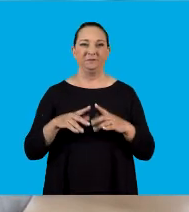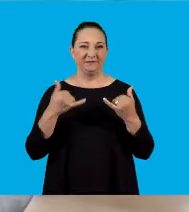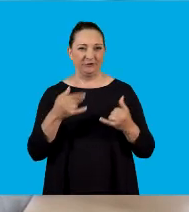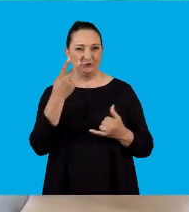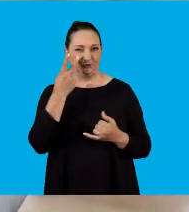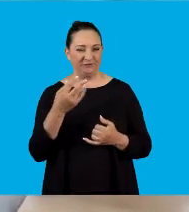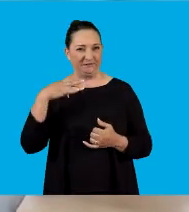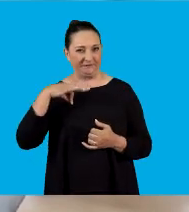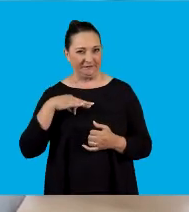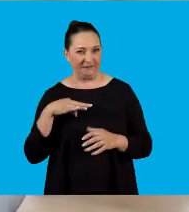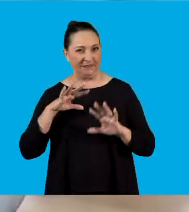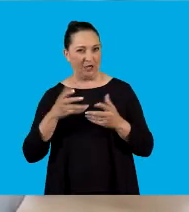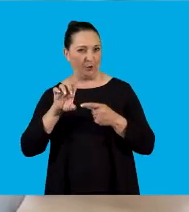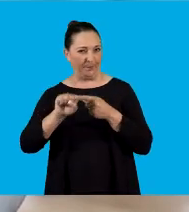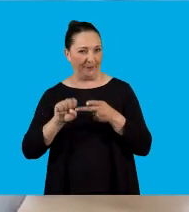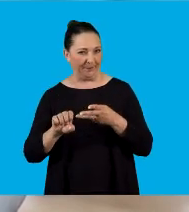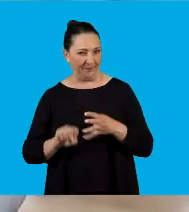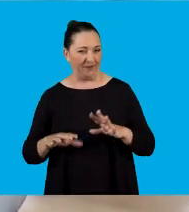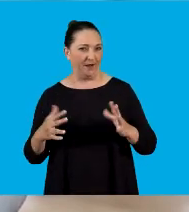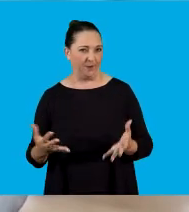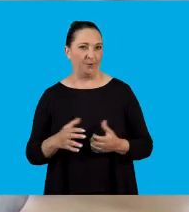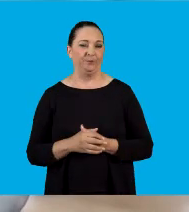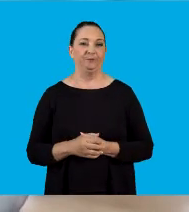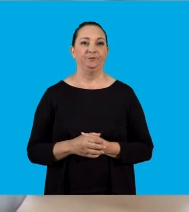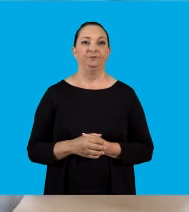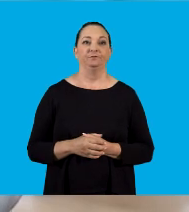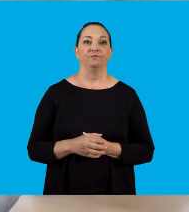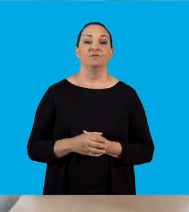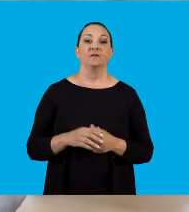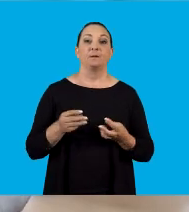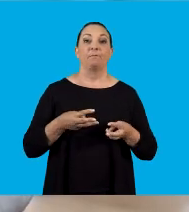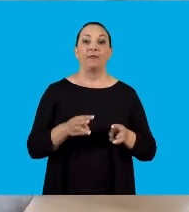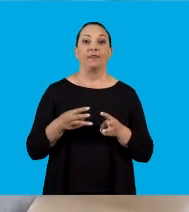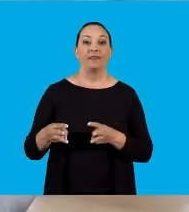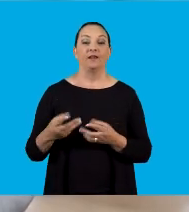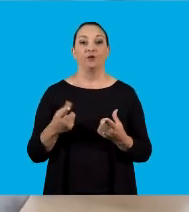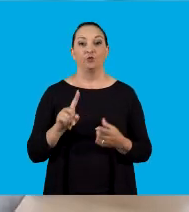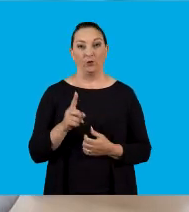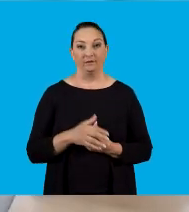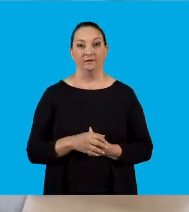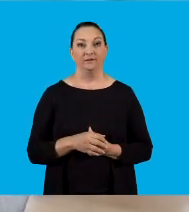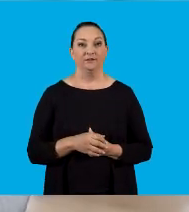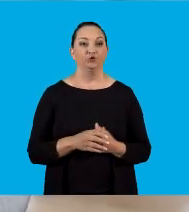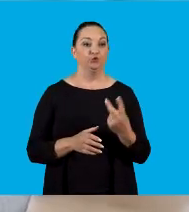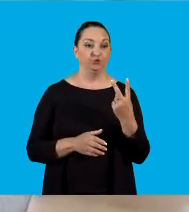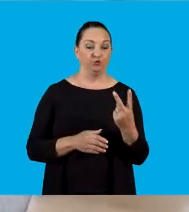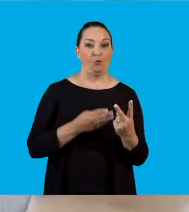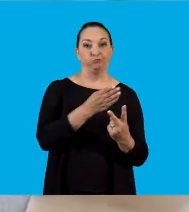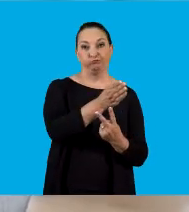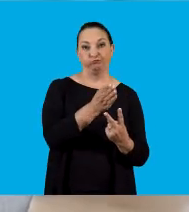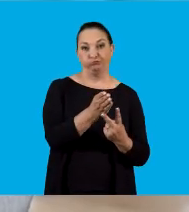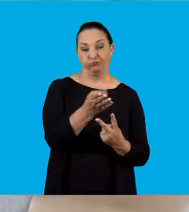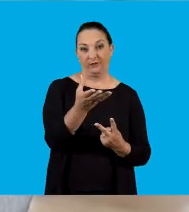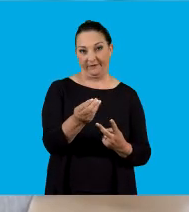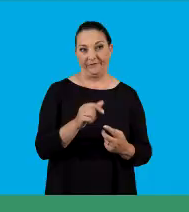determination. Right, what are those salary determination methods that we'll be looking at? We've got two salary determination